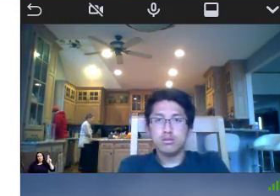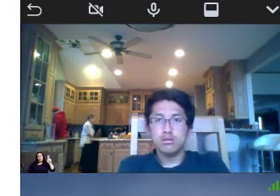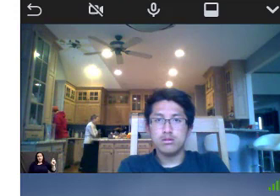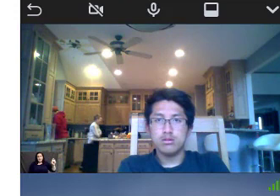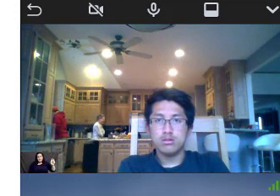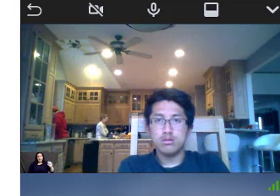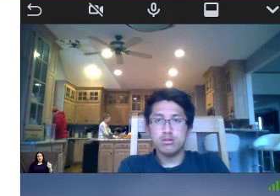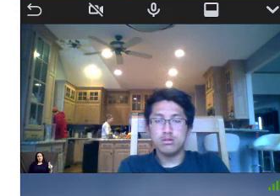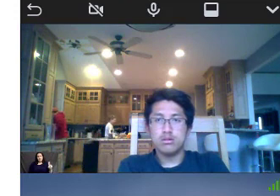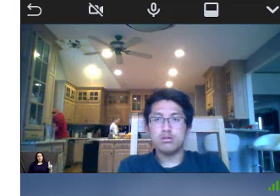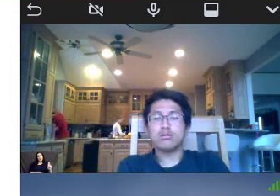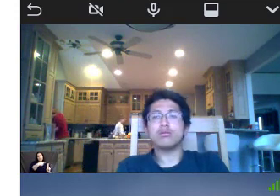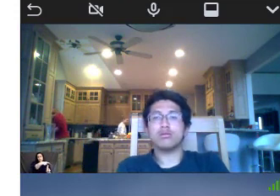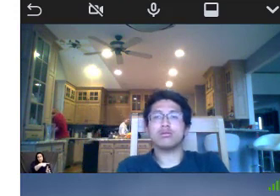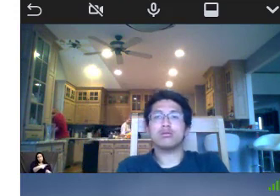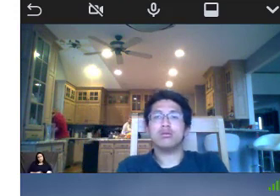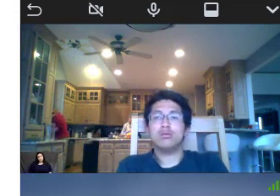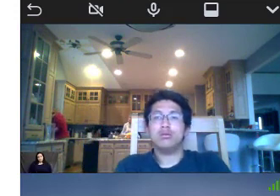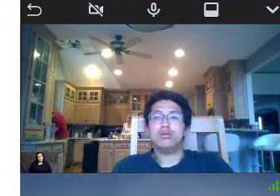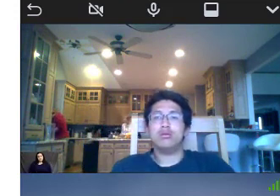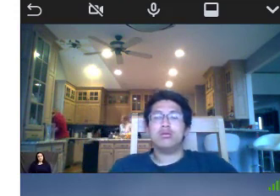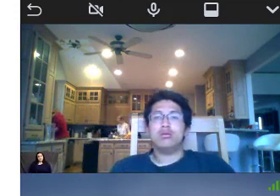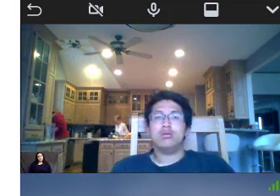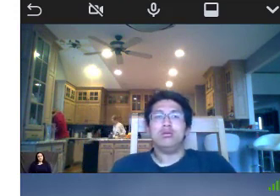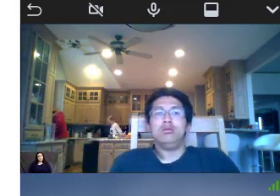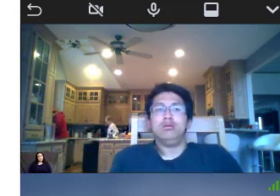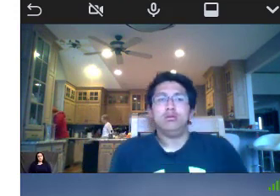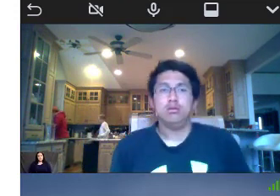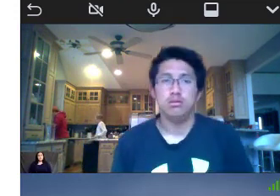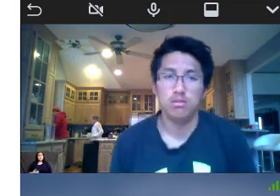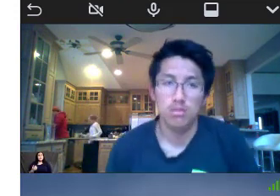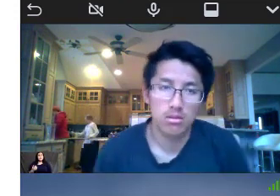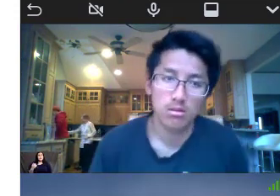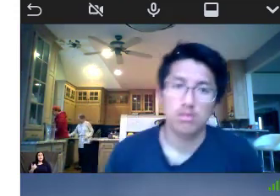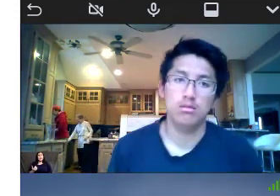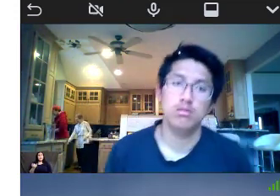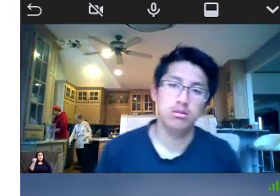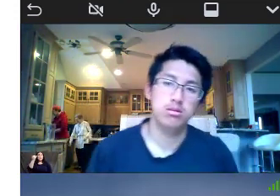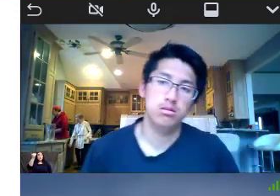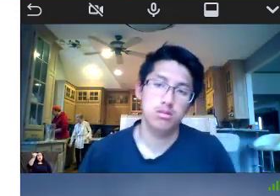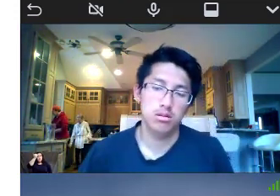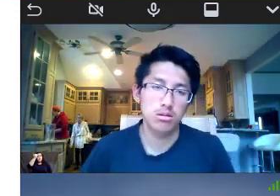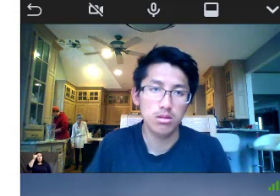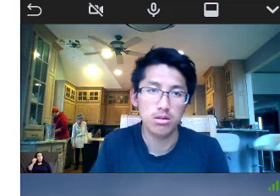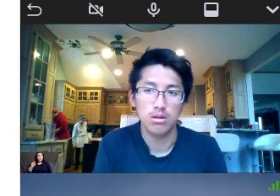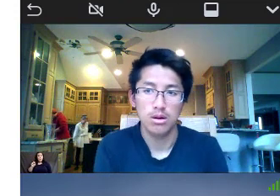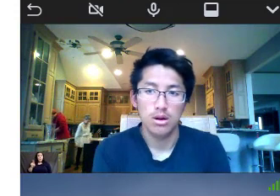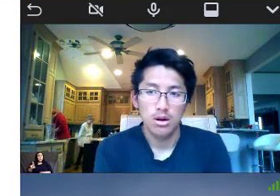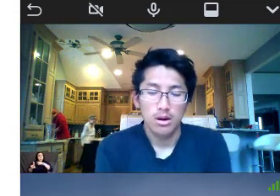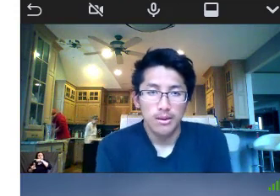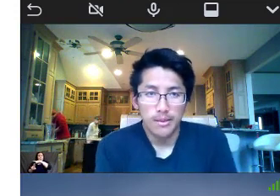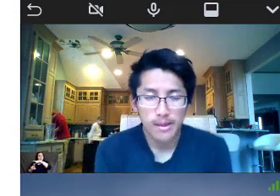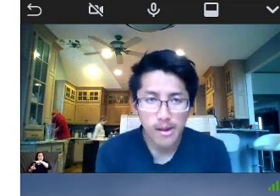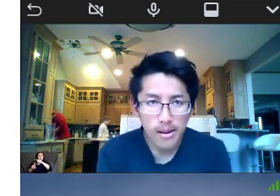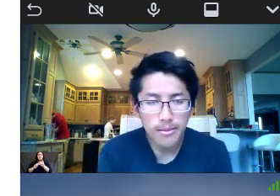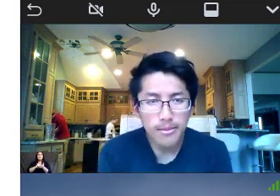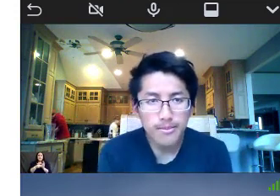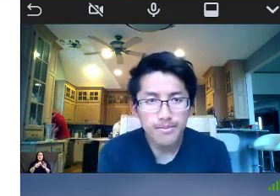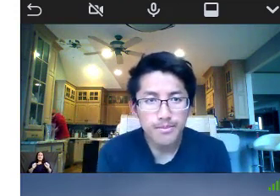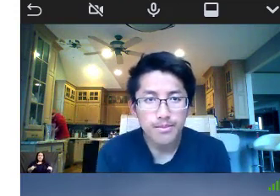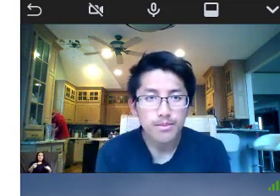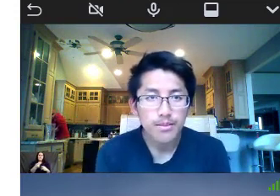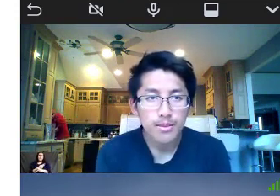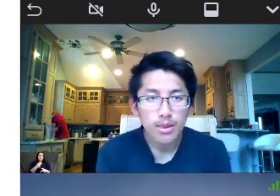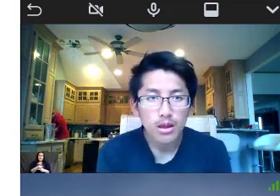And then if I had the average Nusselt number, then I could find the total heat transfer from the plate to the free